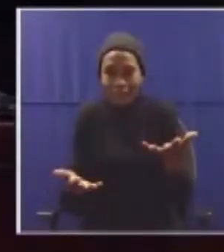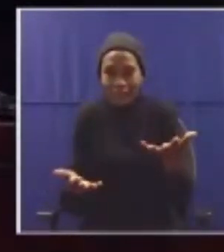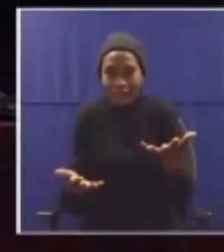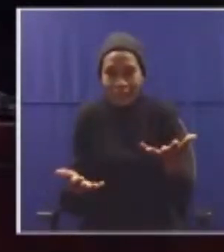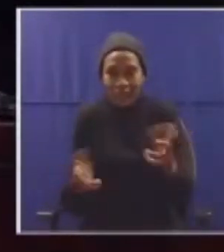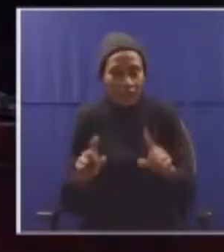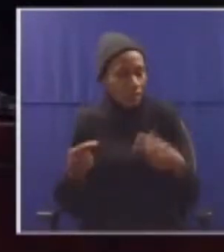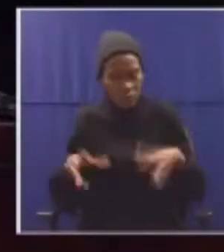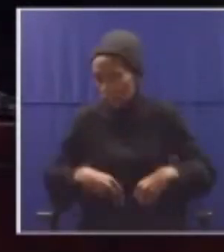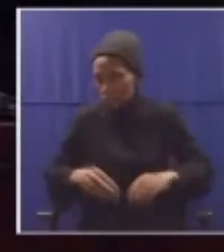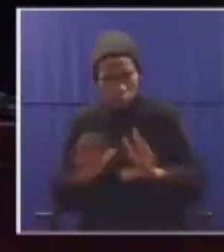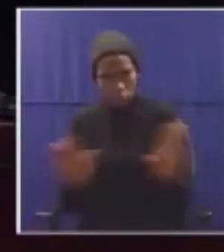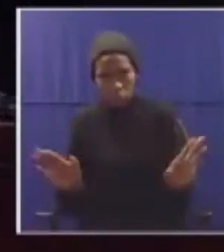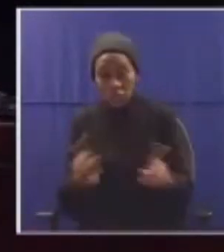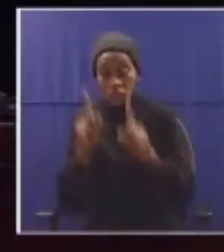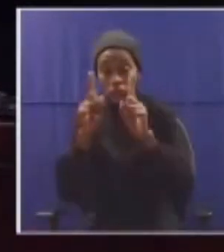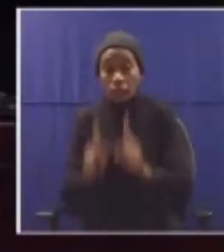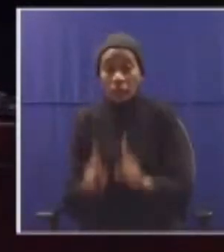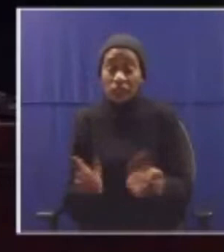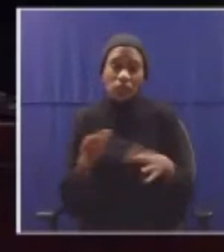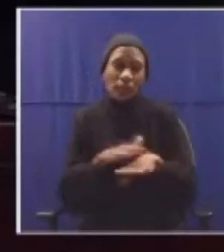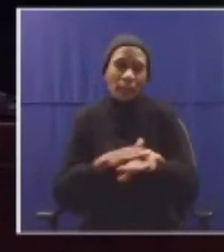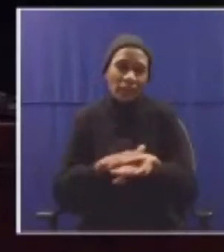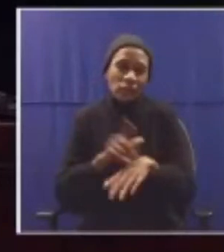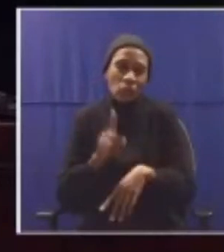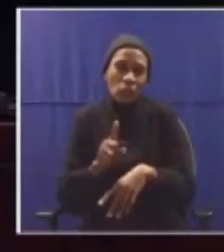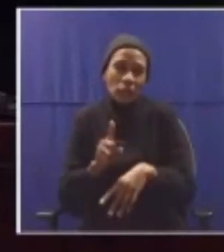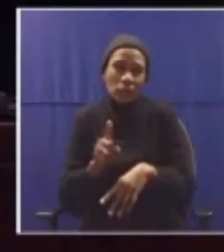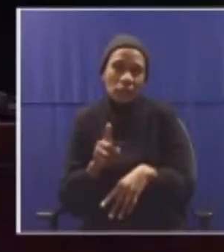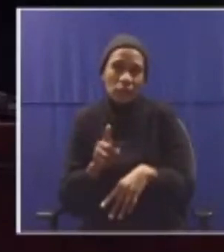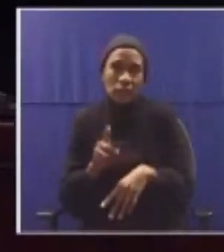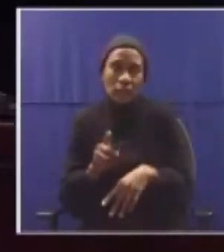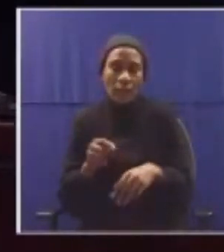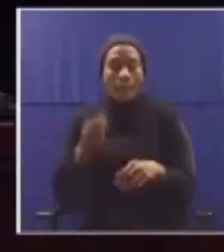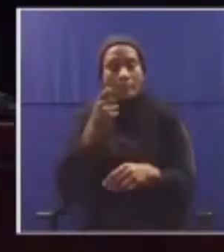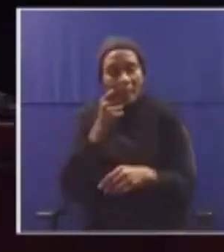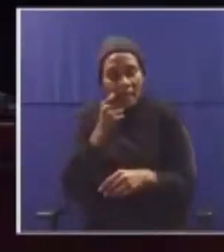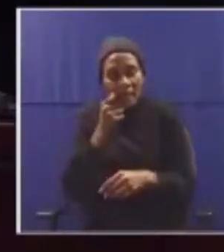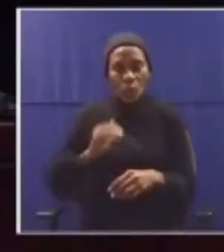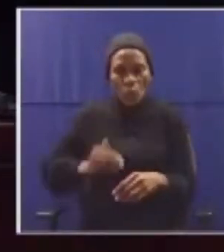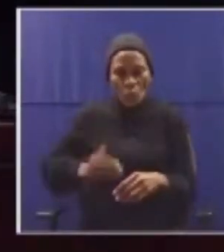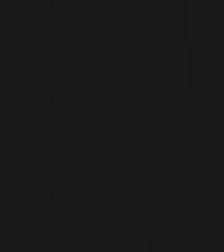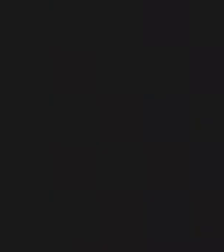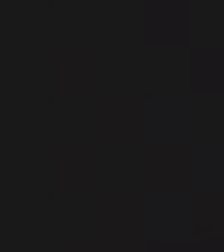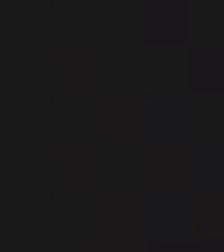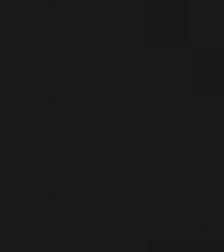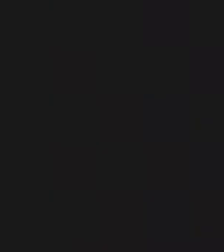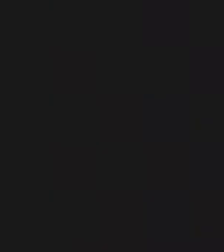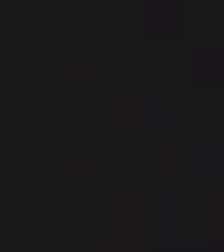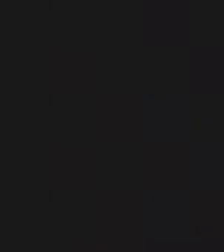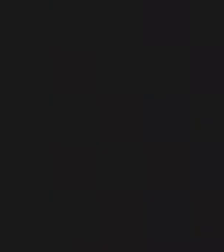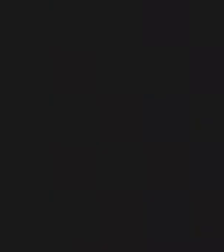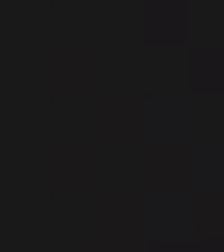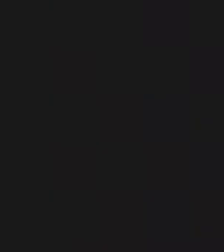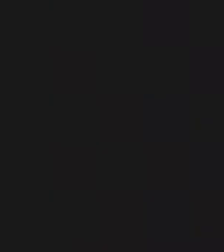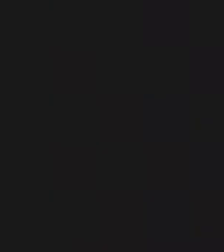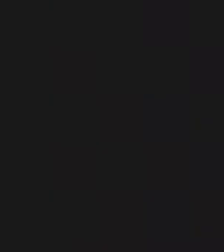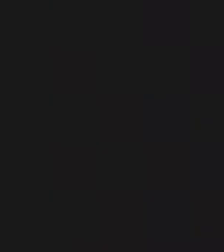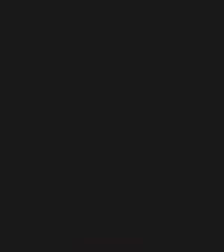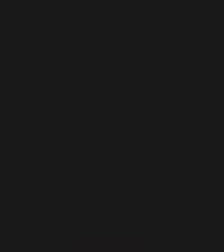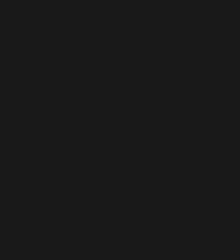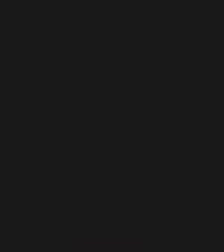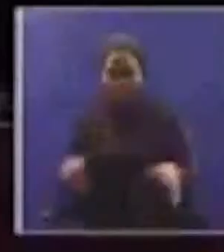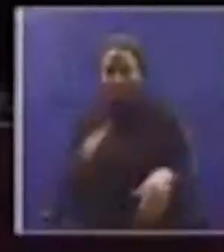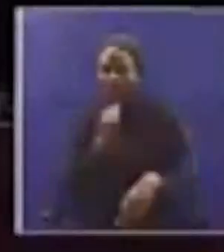practices, particularly on the basis of sex, gender, or sexual orientation,